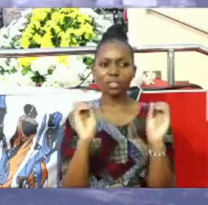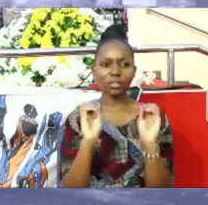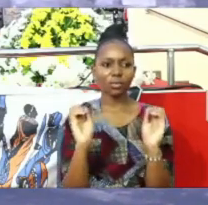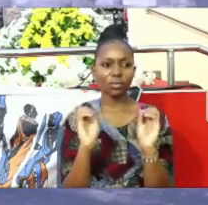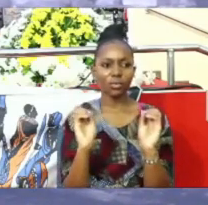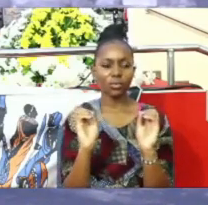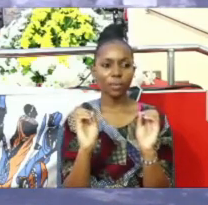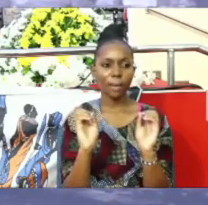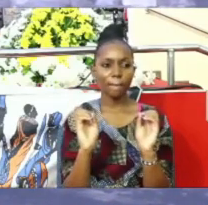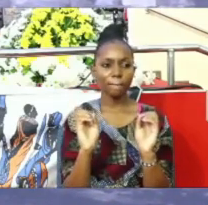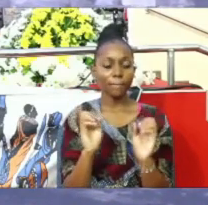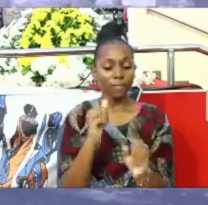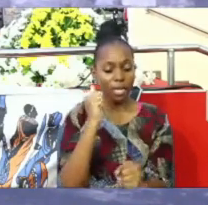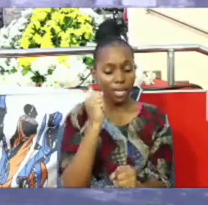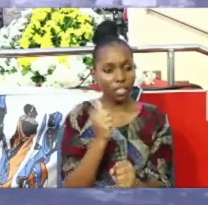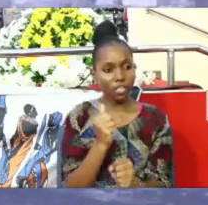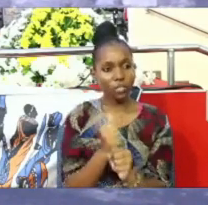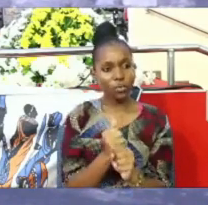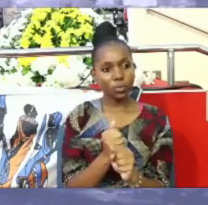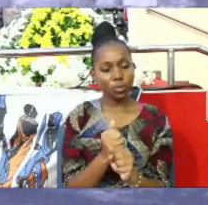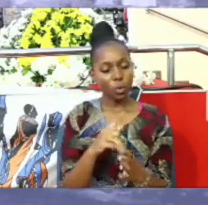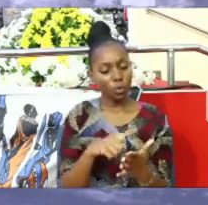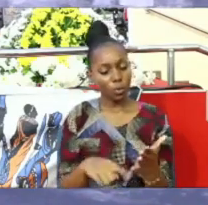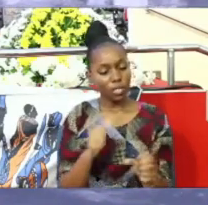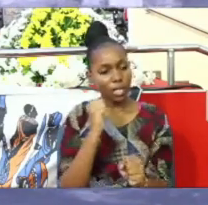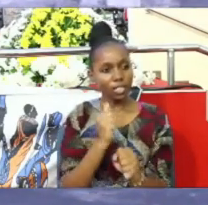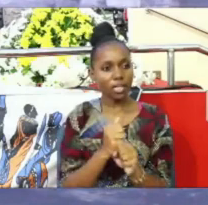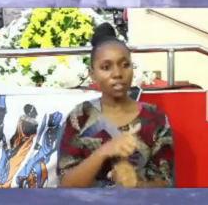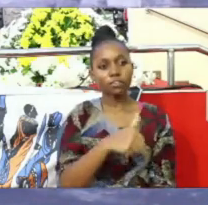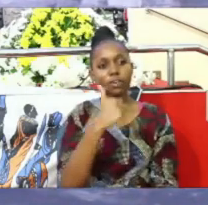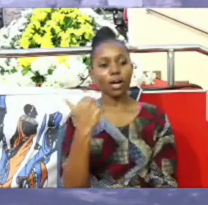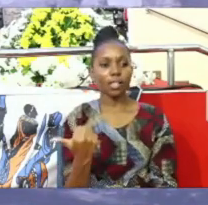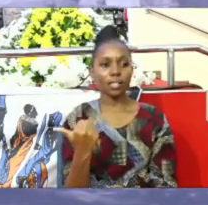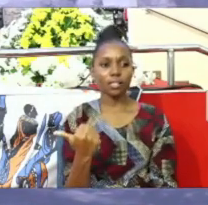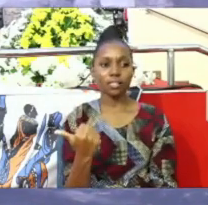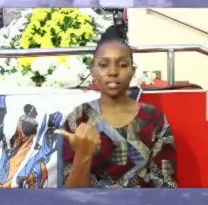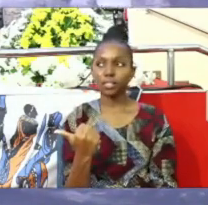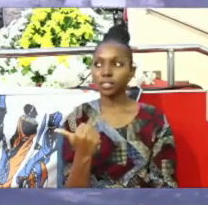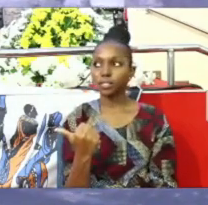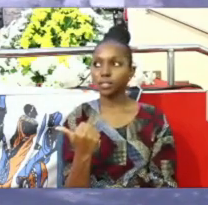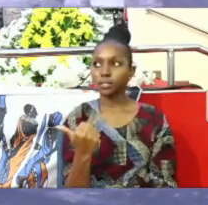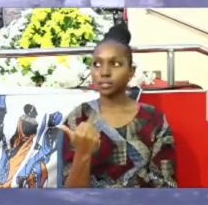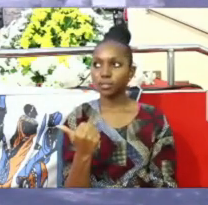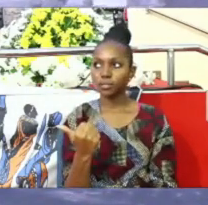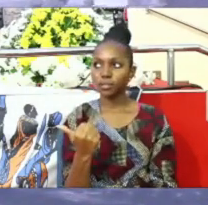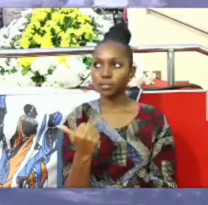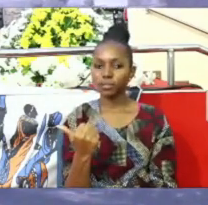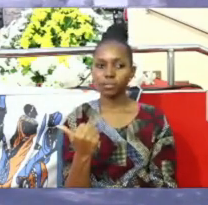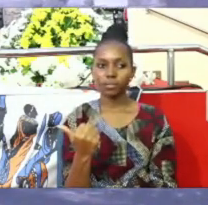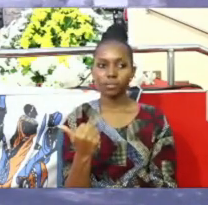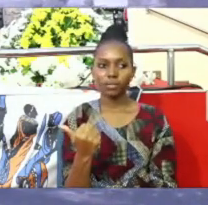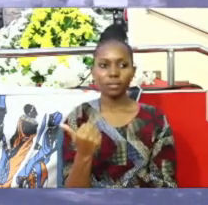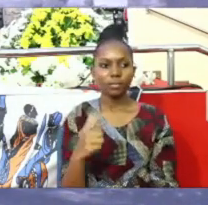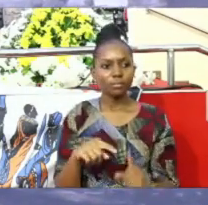He can do what he has done to others. Anaweza fanya vile amefanyia wengine. The only thing is don't be grudge. Don't be envious. Don't be